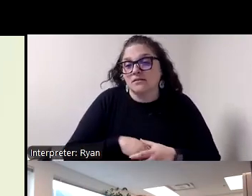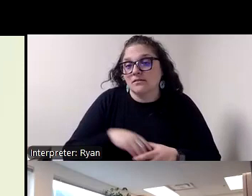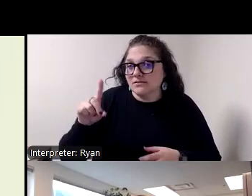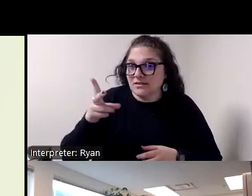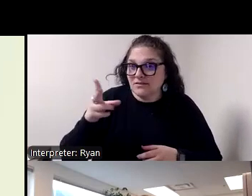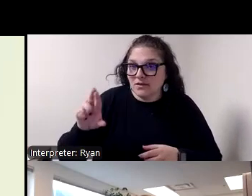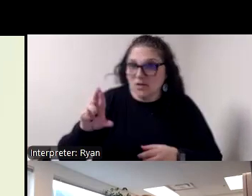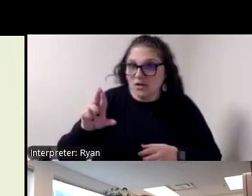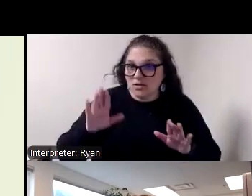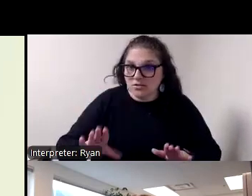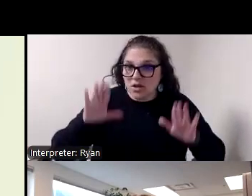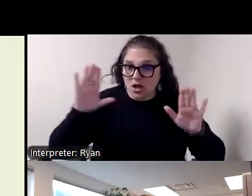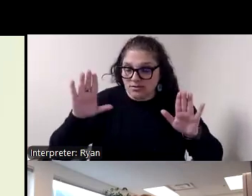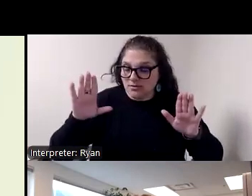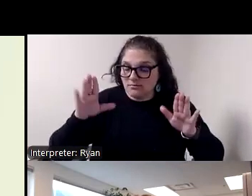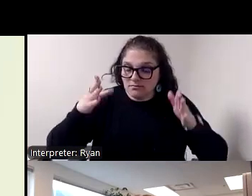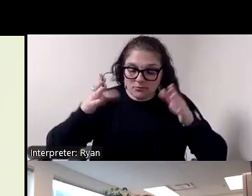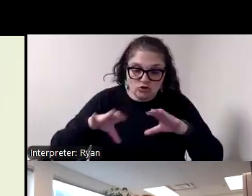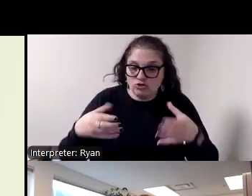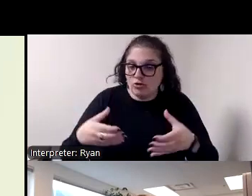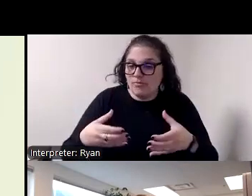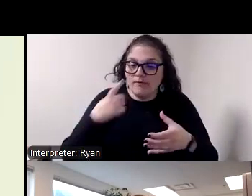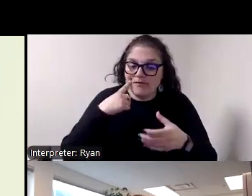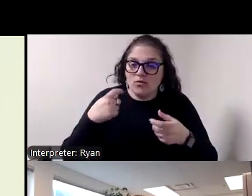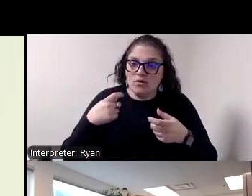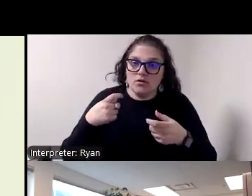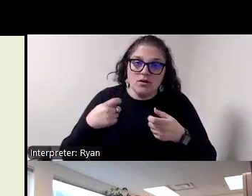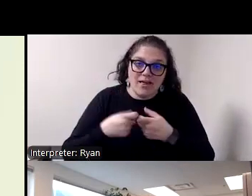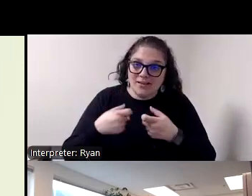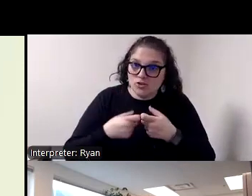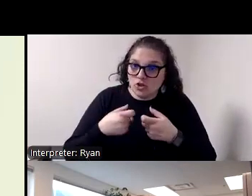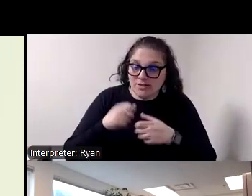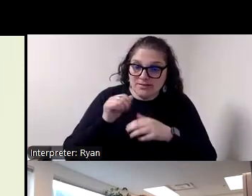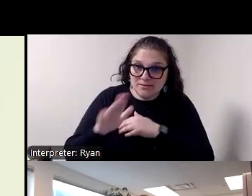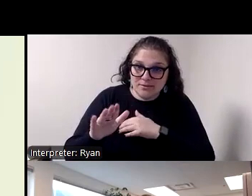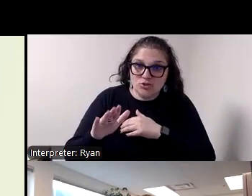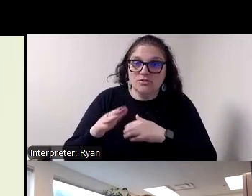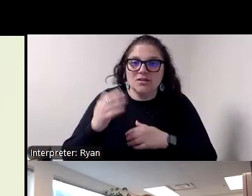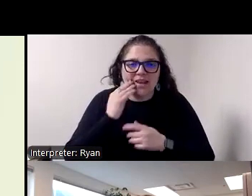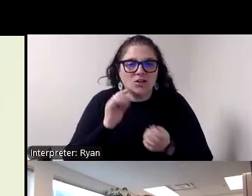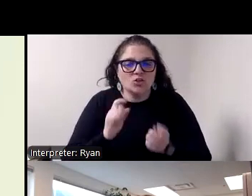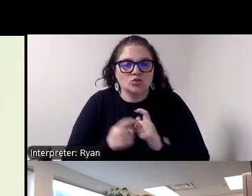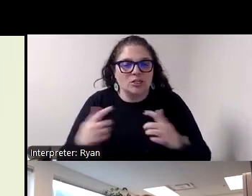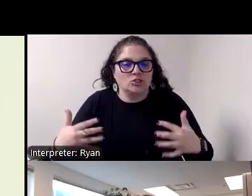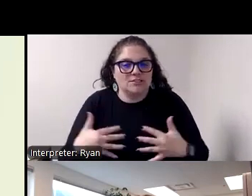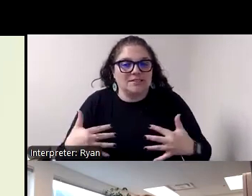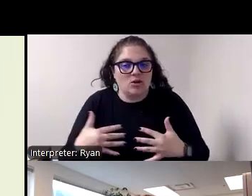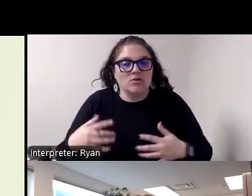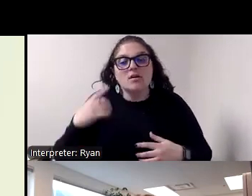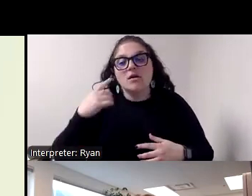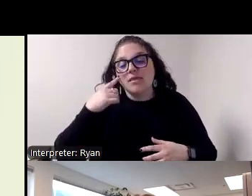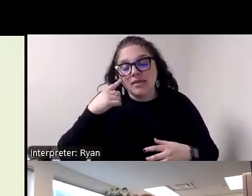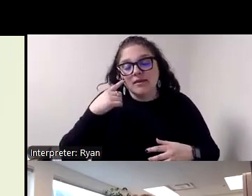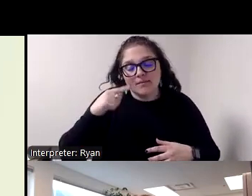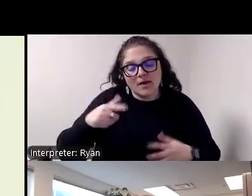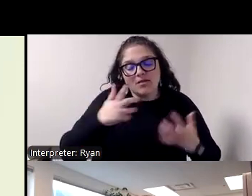DVR is a great candidate for electronic timesheet entry. And I know change can be scary, but I really think once we get the